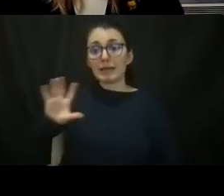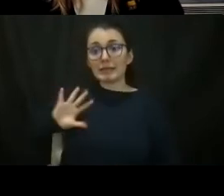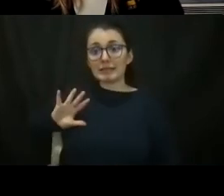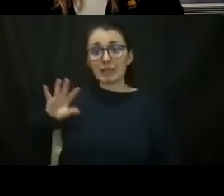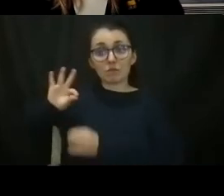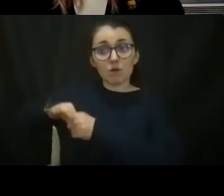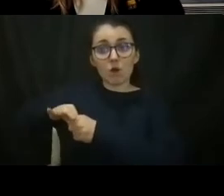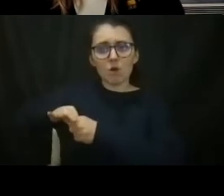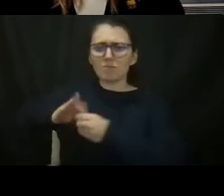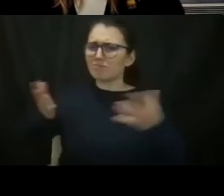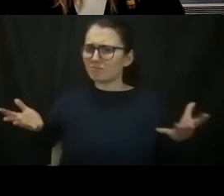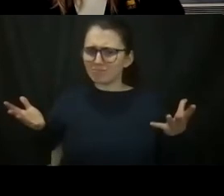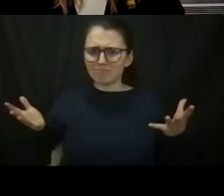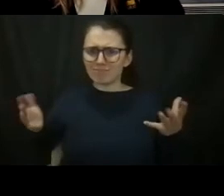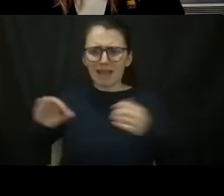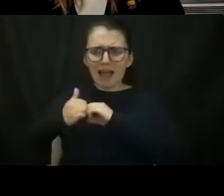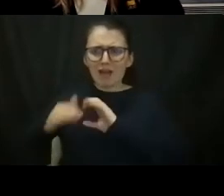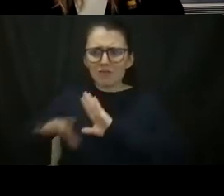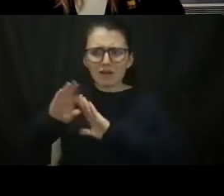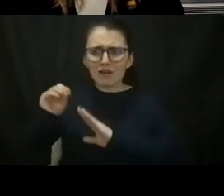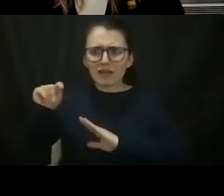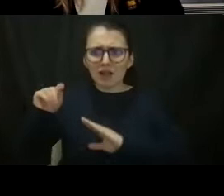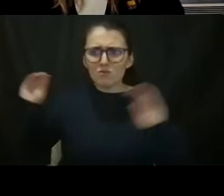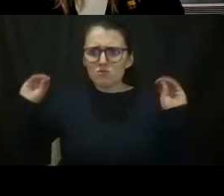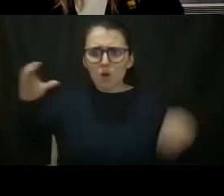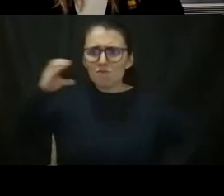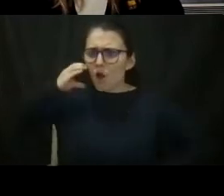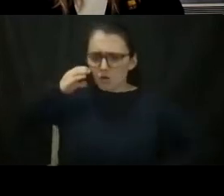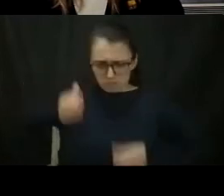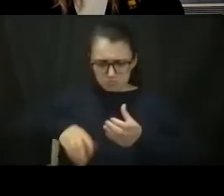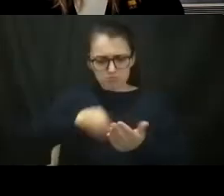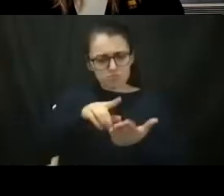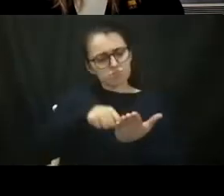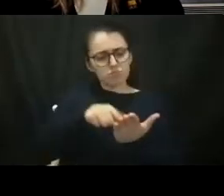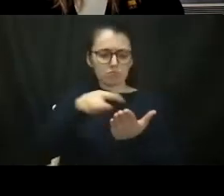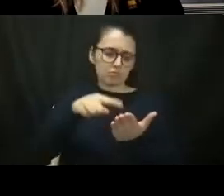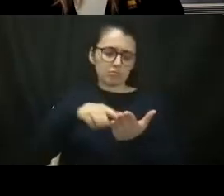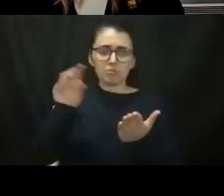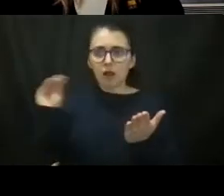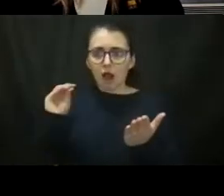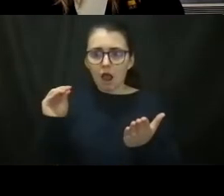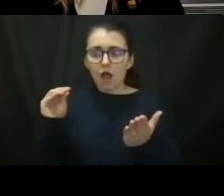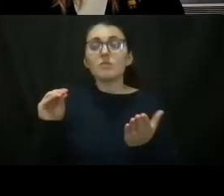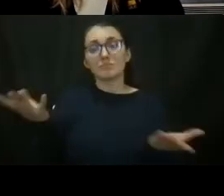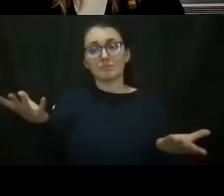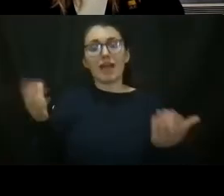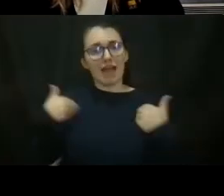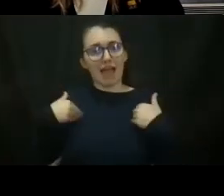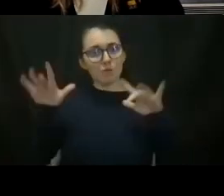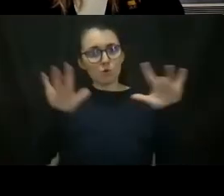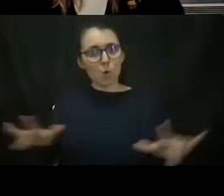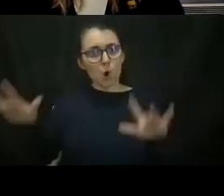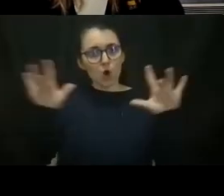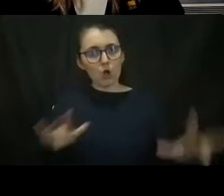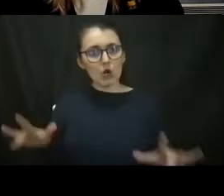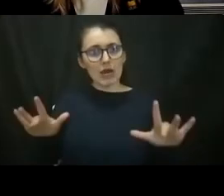voted, how do you think we found out? We didn't have cell phones, right? Well, we had reporters, and a lot of times they'd sit